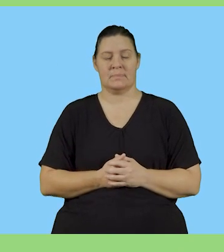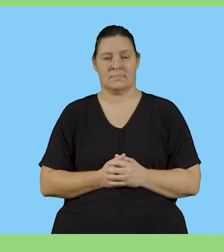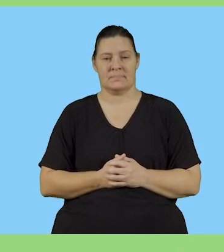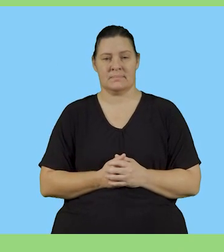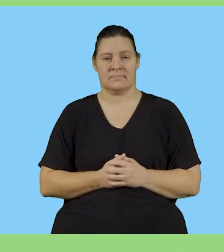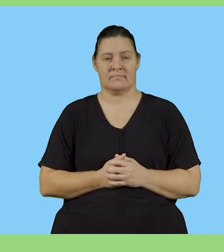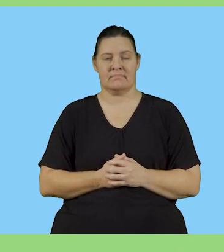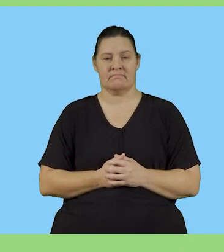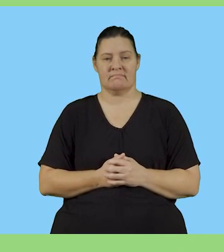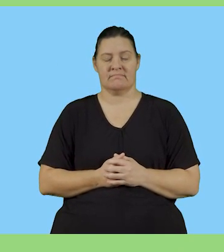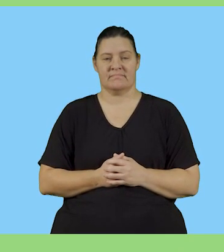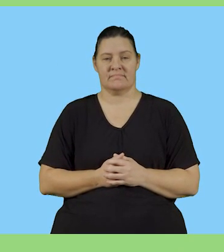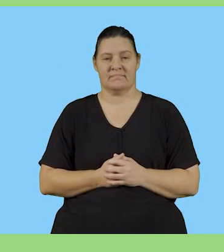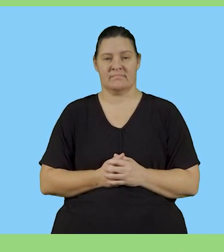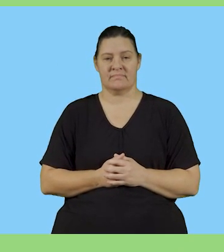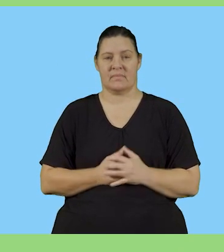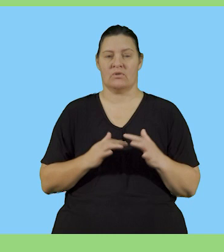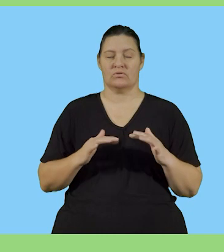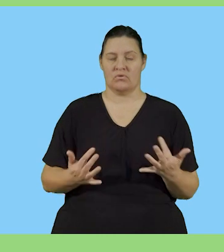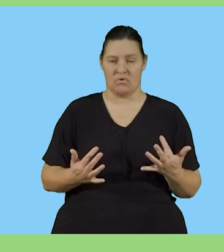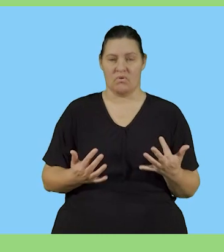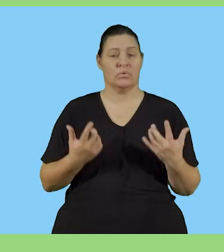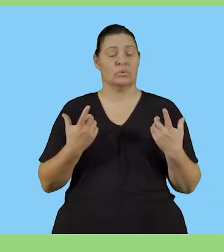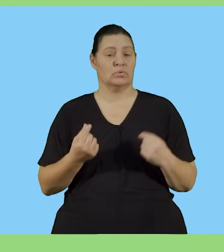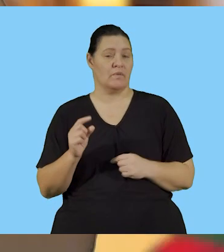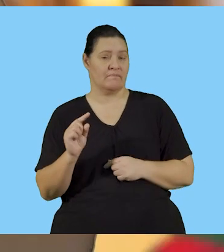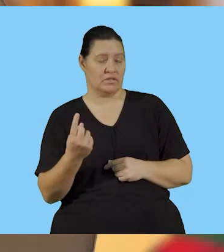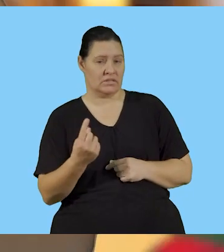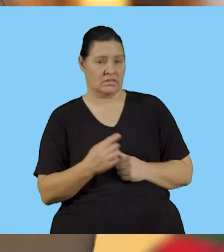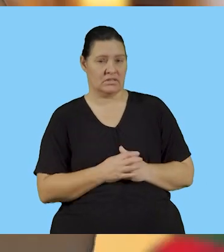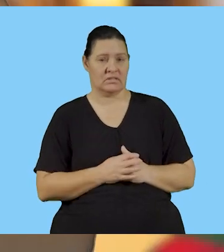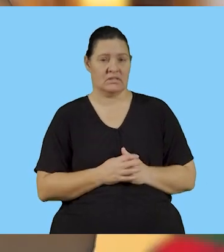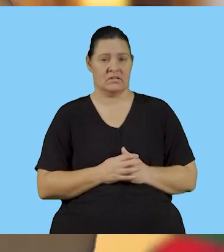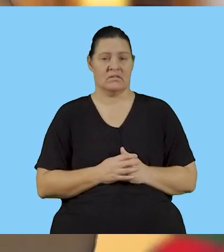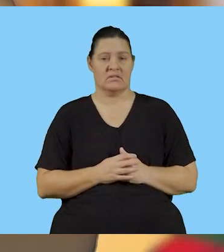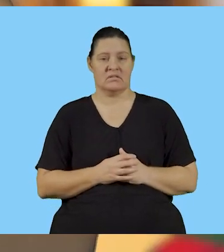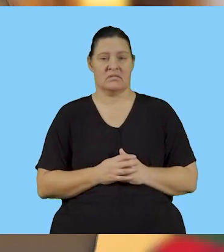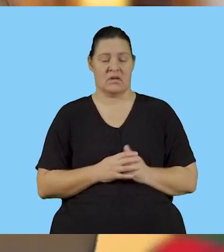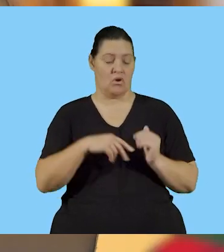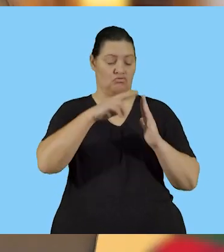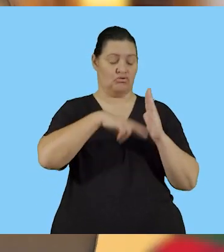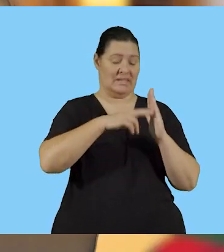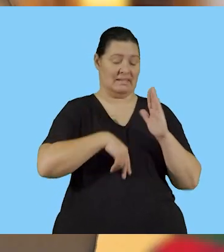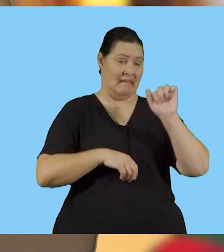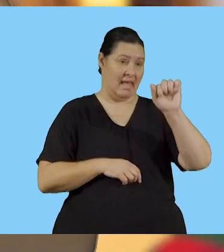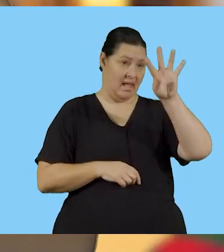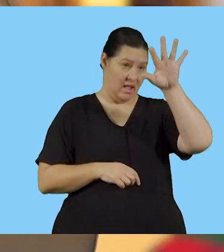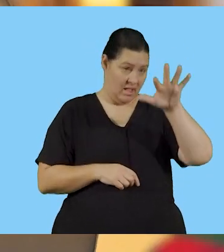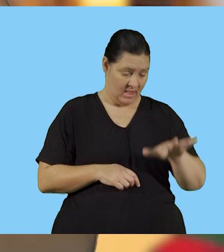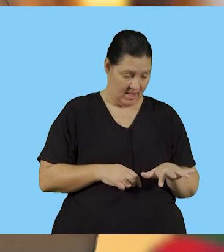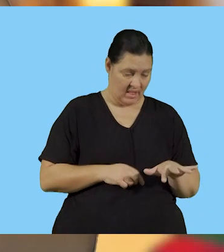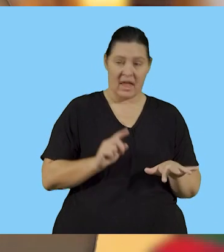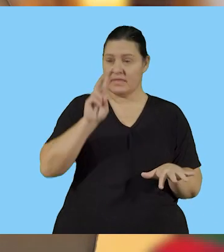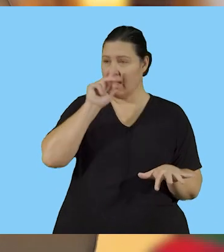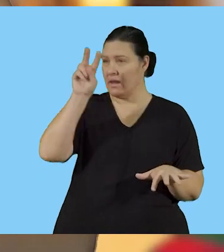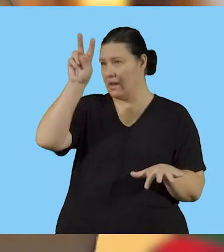the term in column B. So what we are going to do first is we are going to read the descriptions in column A and